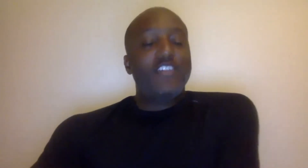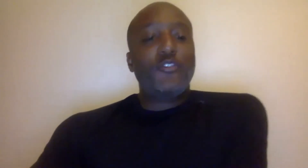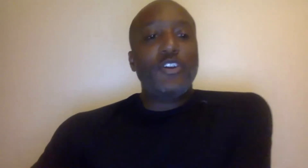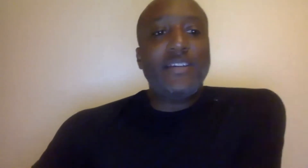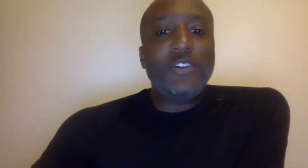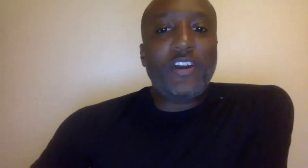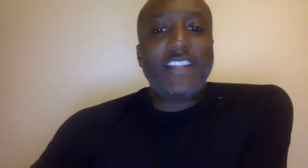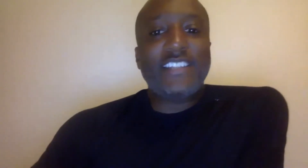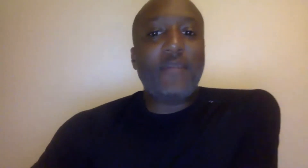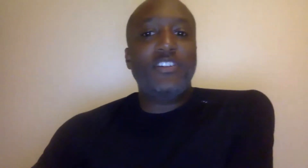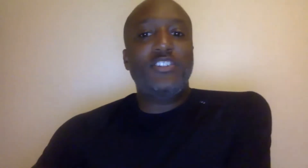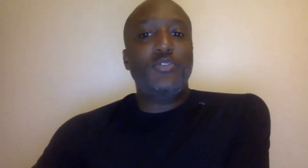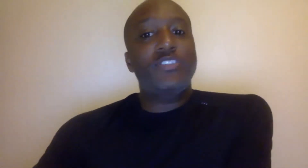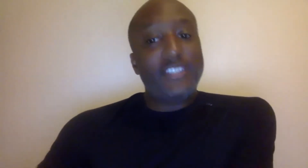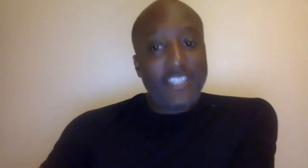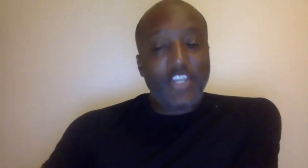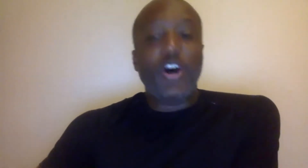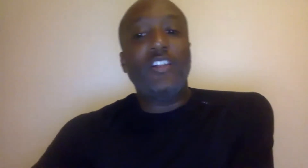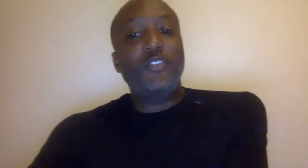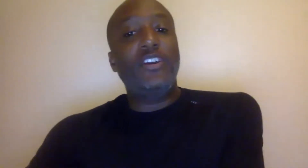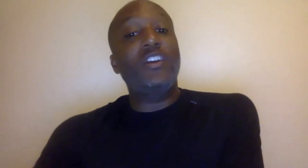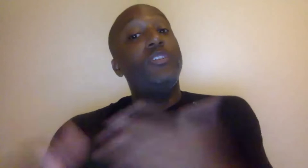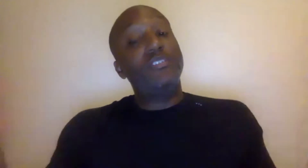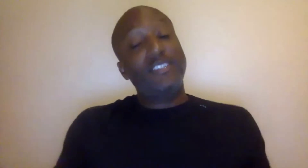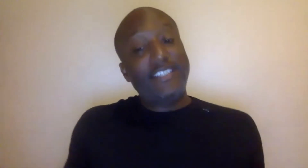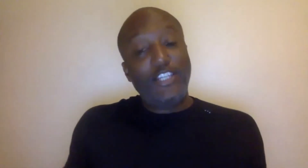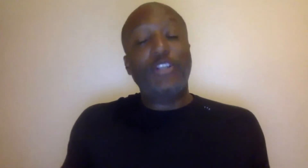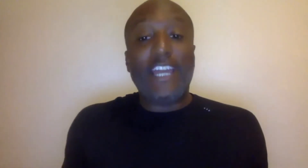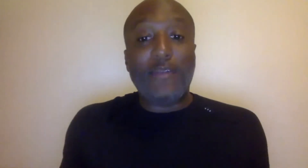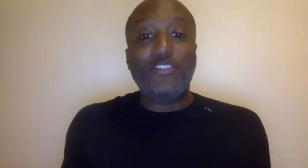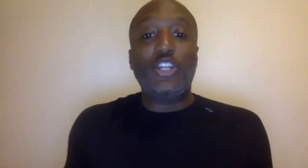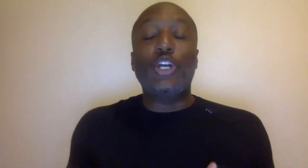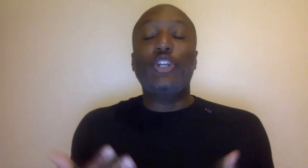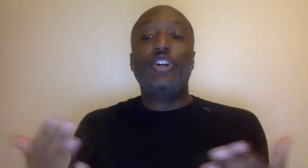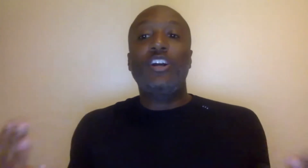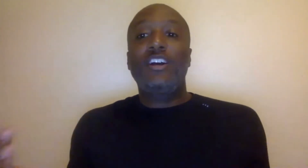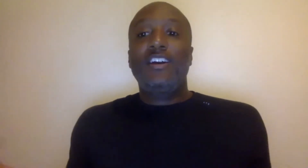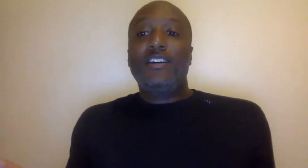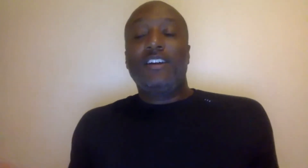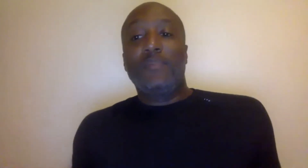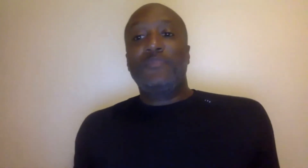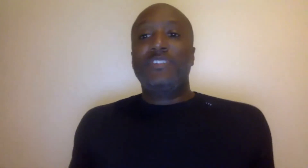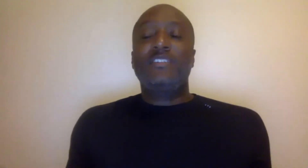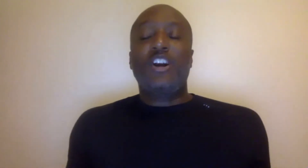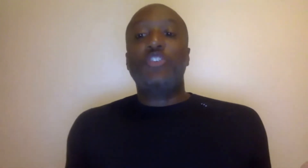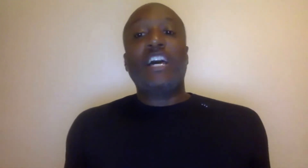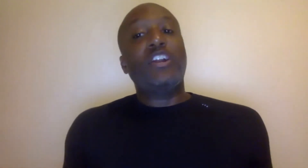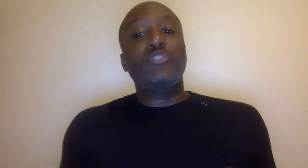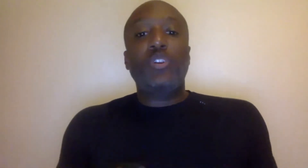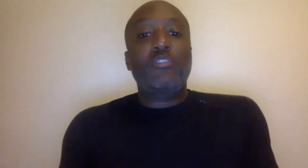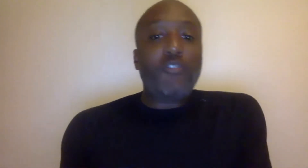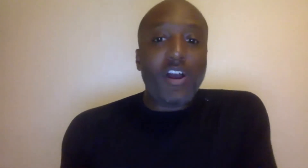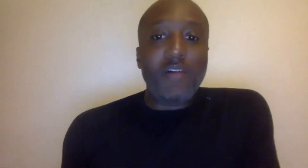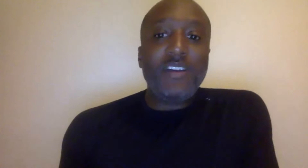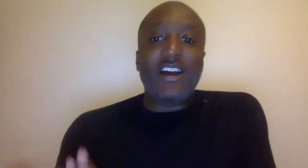Hello, California Democrats. Happy to see all of you here. Well, see your names and um, all your shout outs